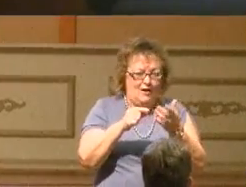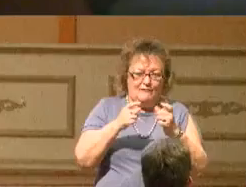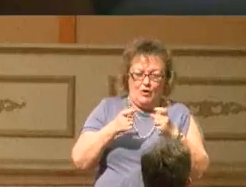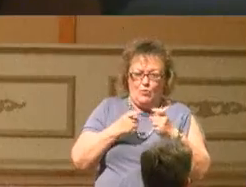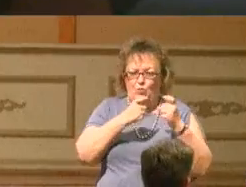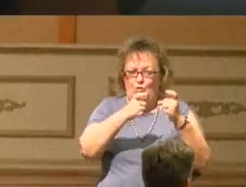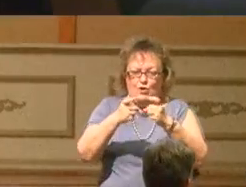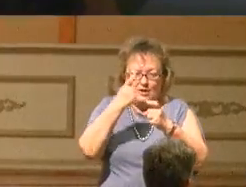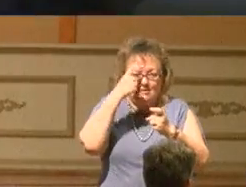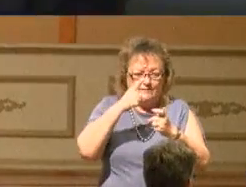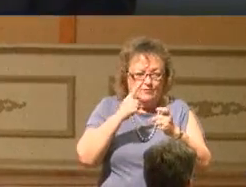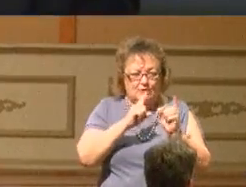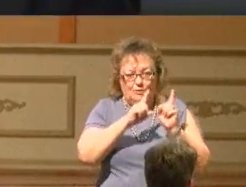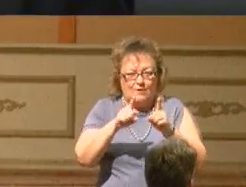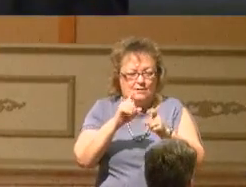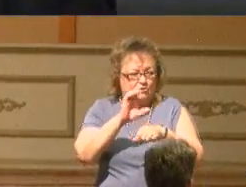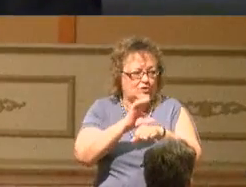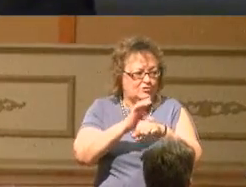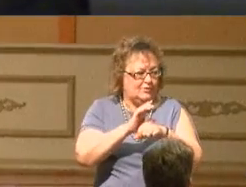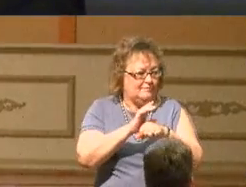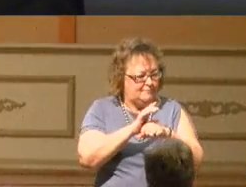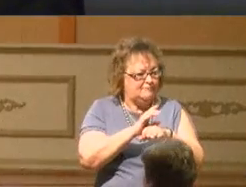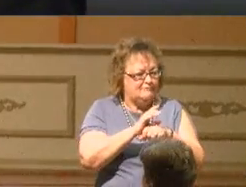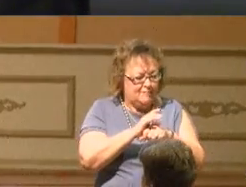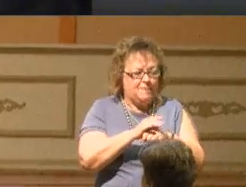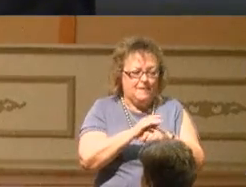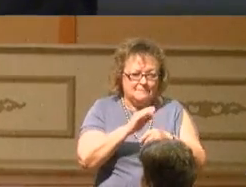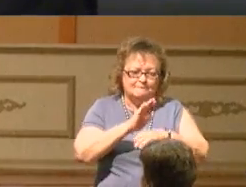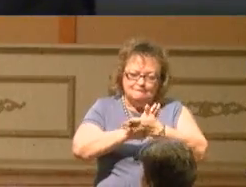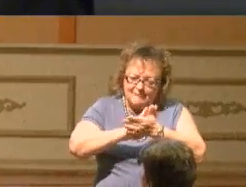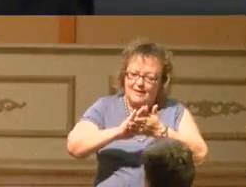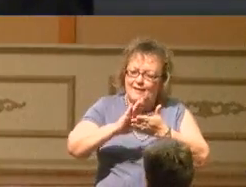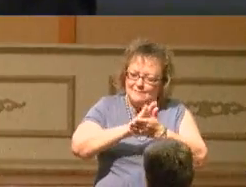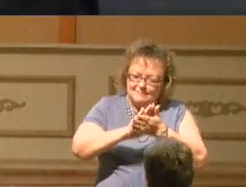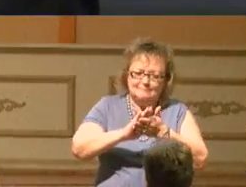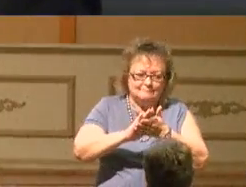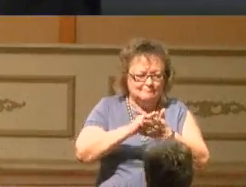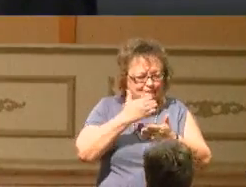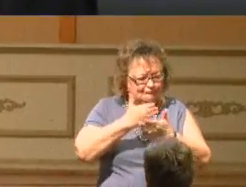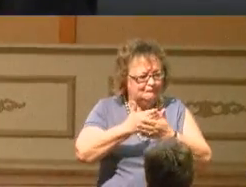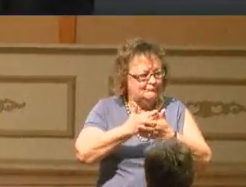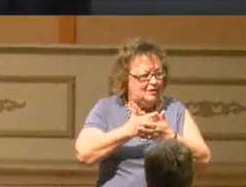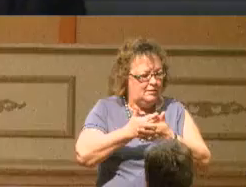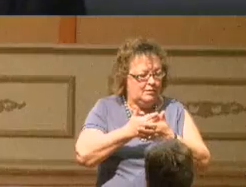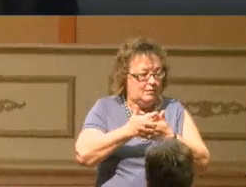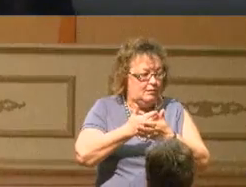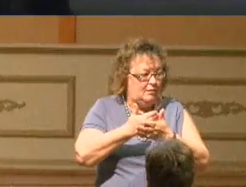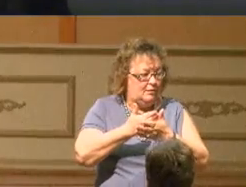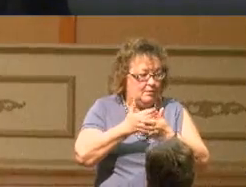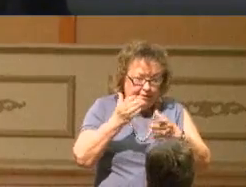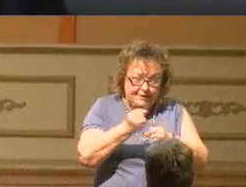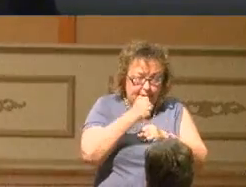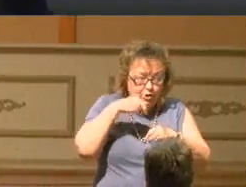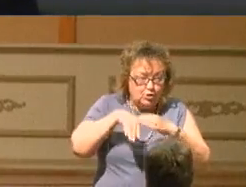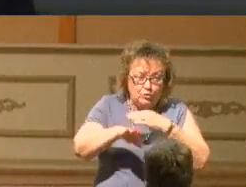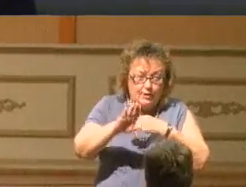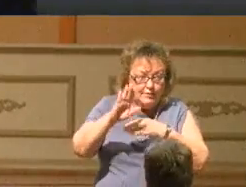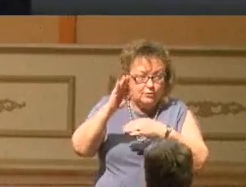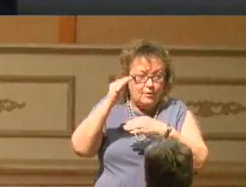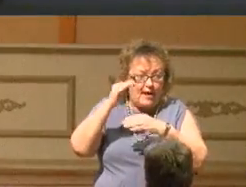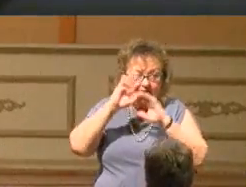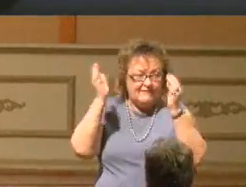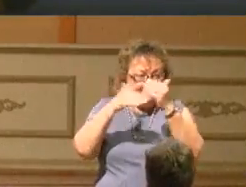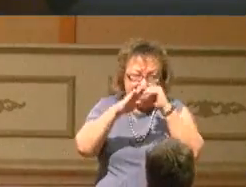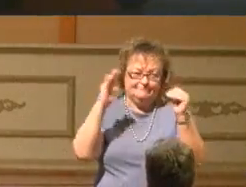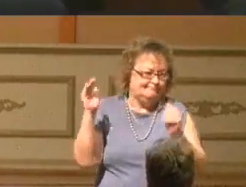admirable. But my friend, none of those things will get you one moment inside the pearly gates of heaven. Only